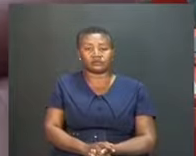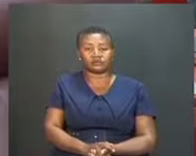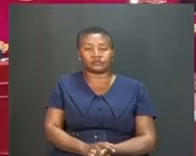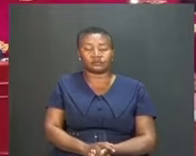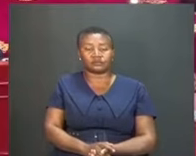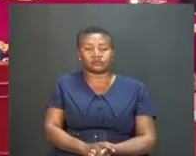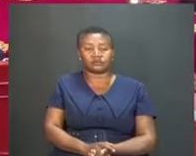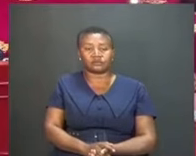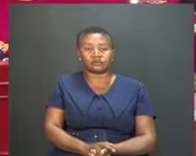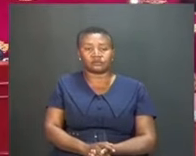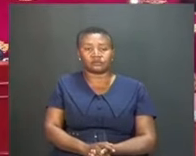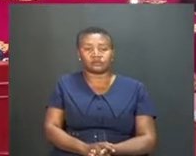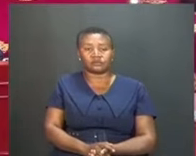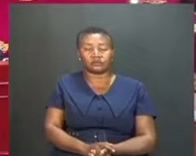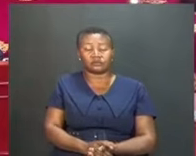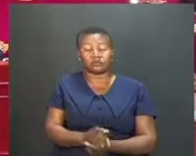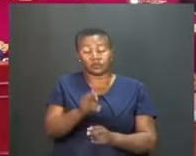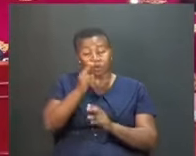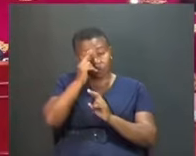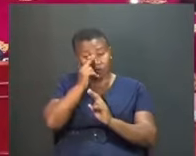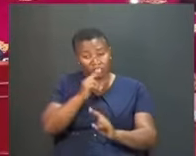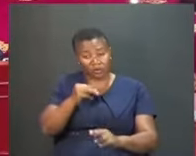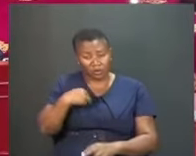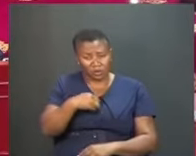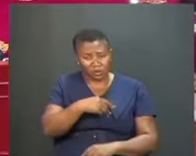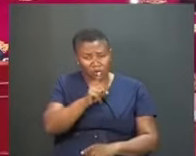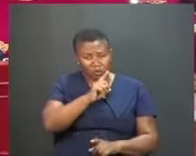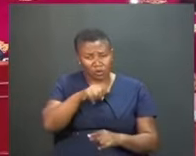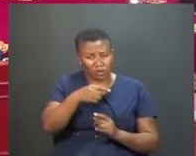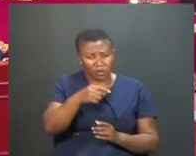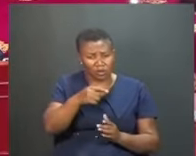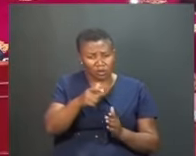Honorable member, you referred to order